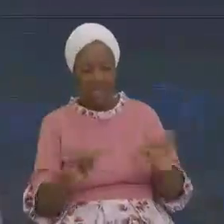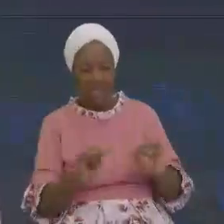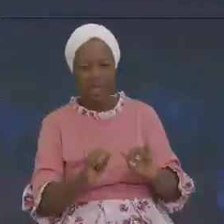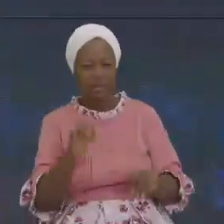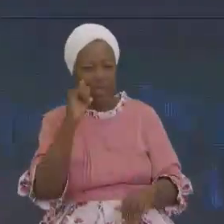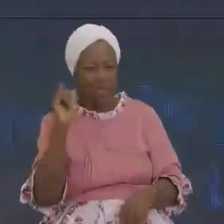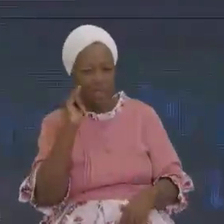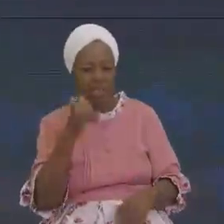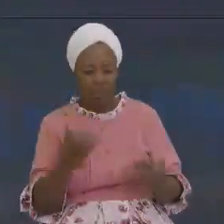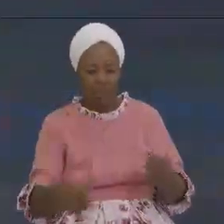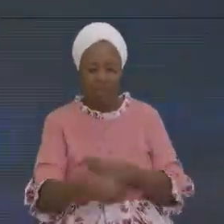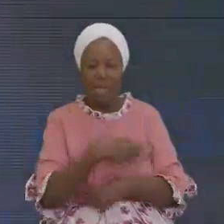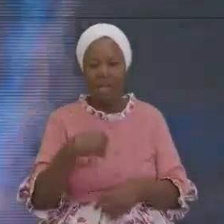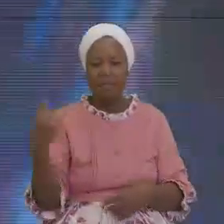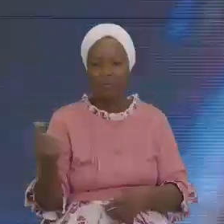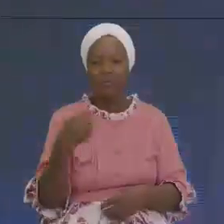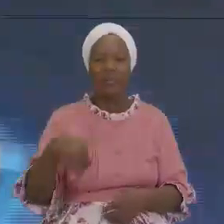and forever,